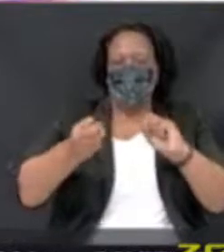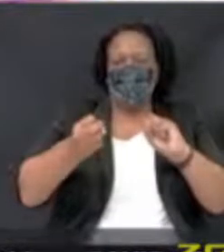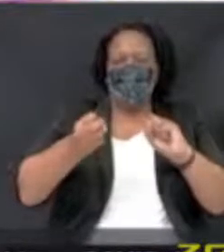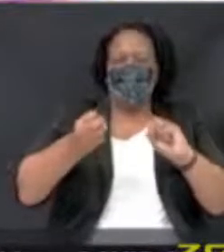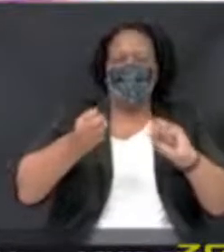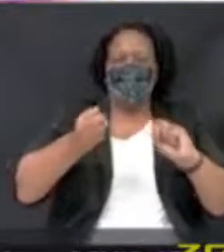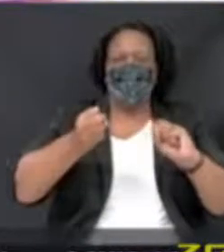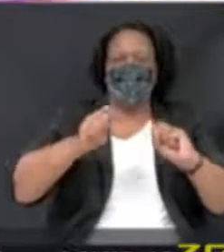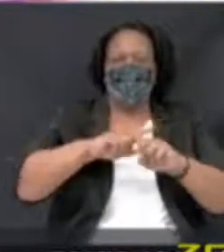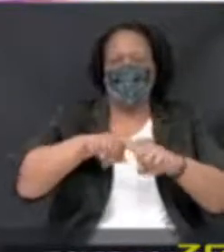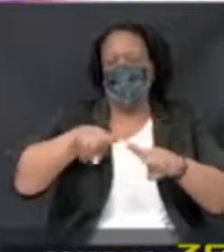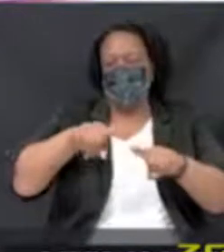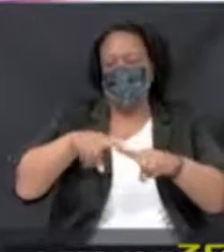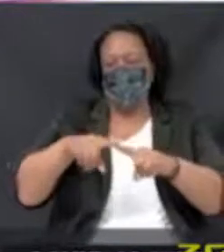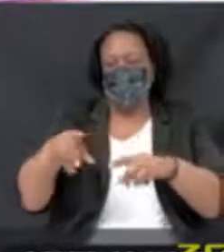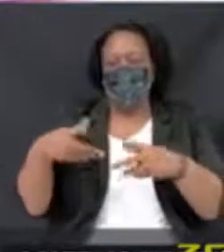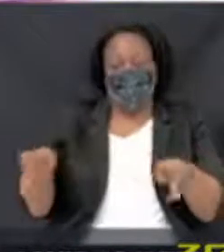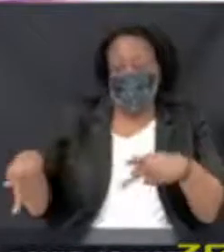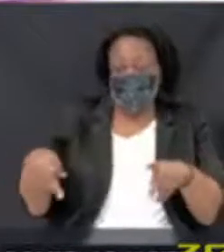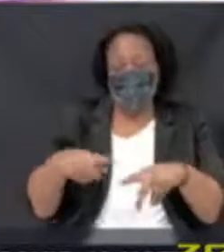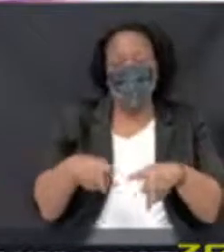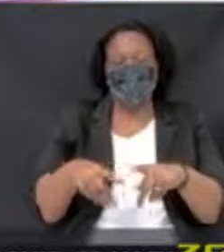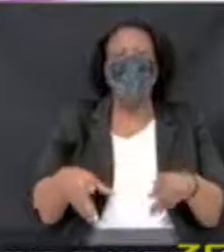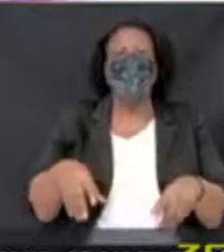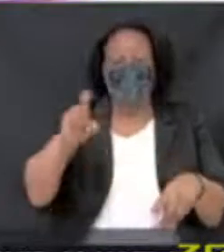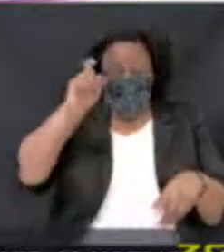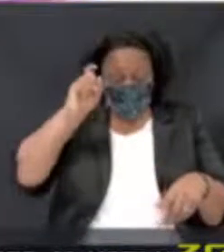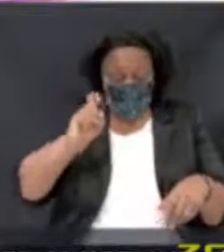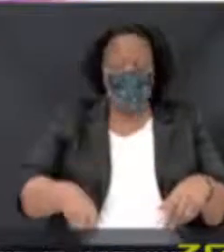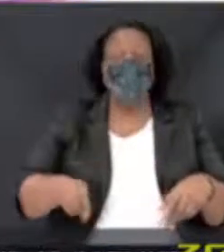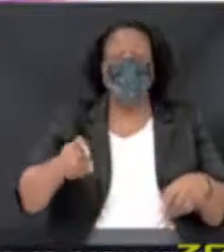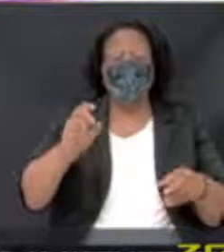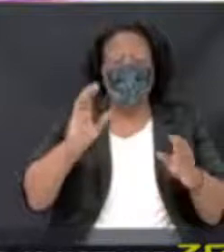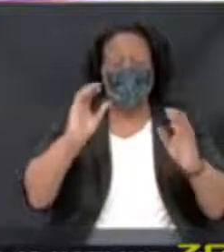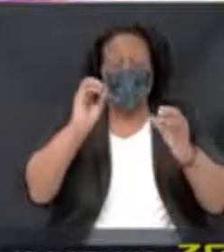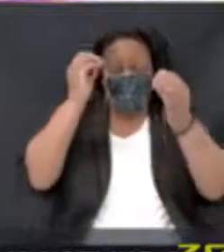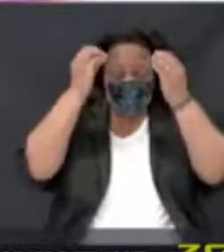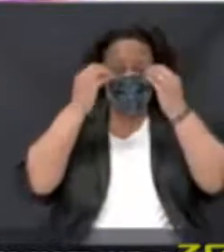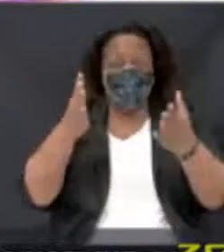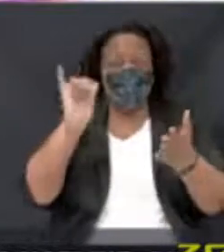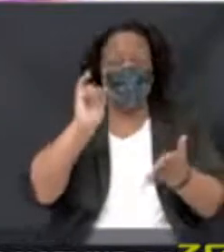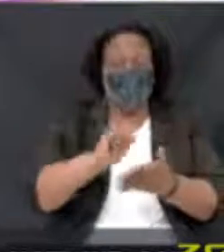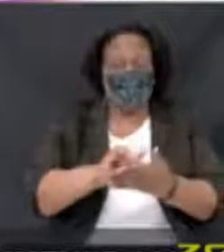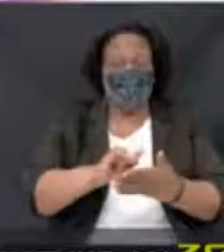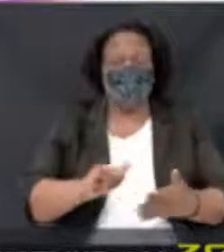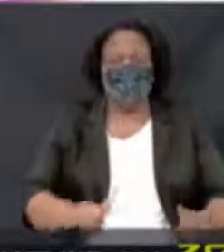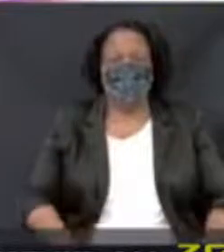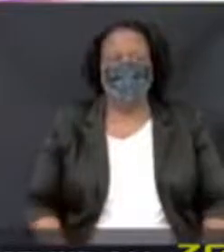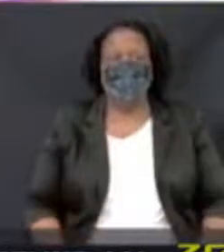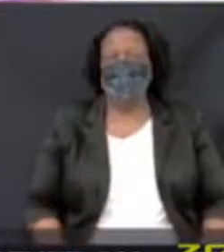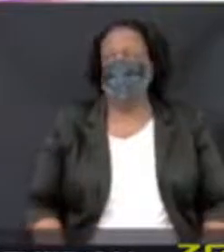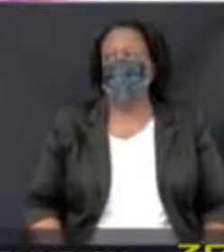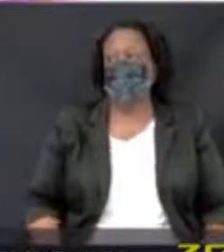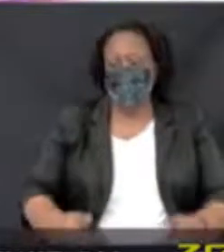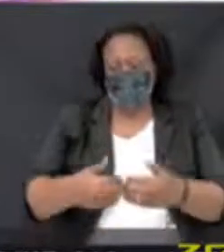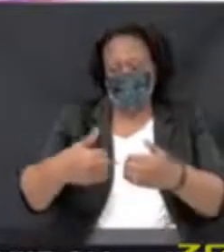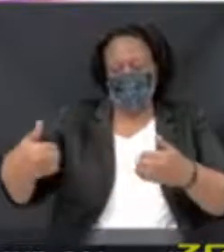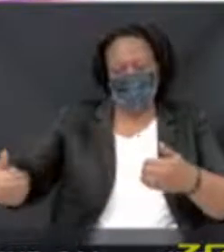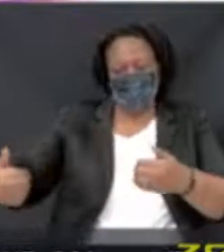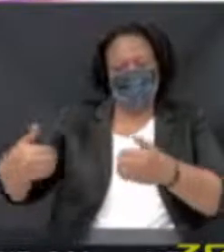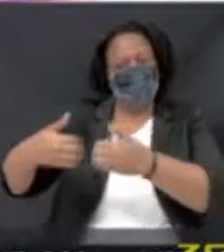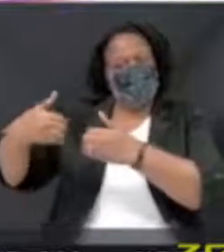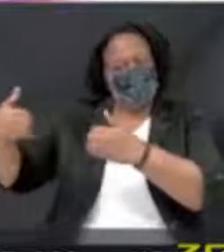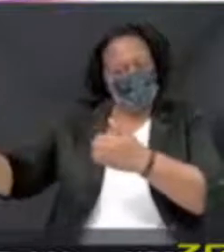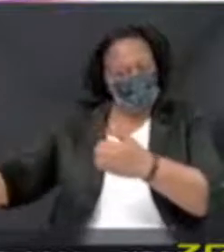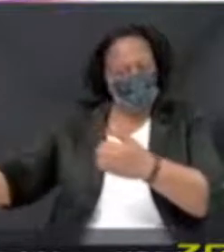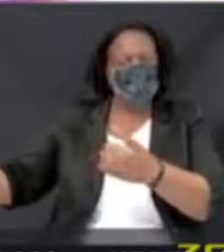to observe all the non-pharmaceutical COVID-19 prevention measures, the social and physical distancing protocols,